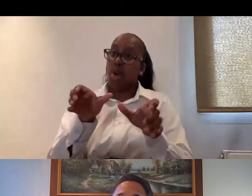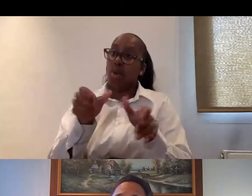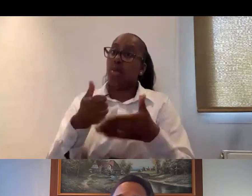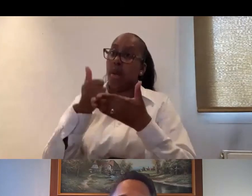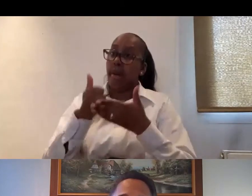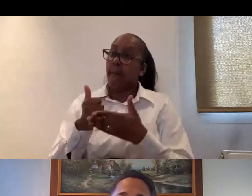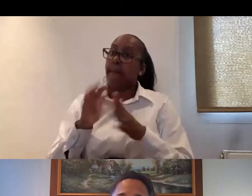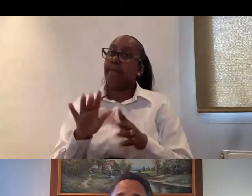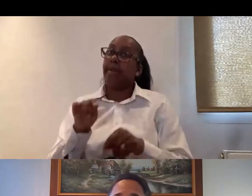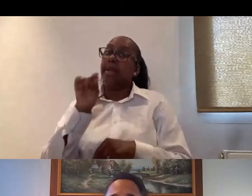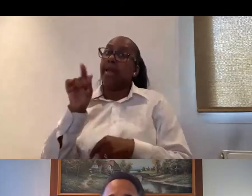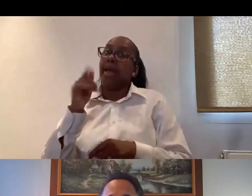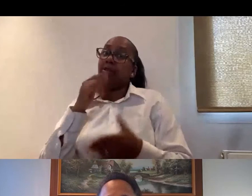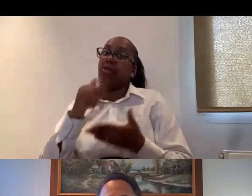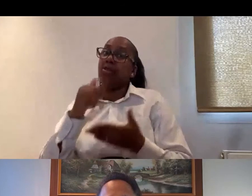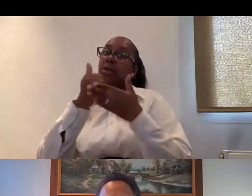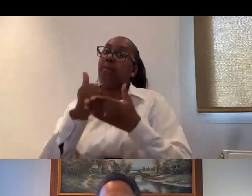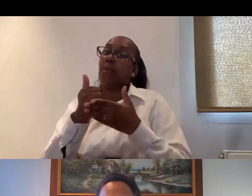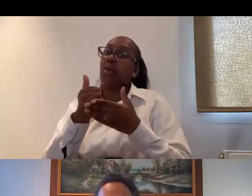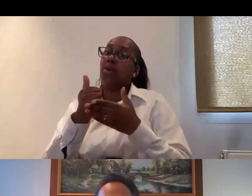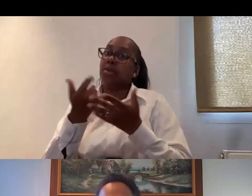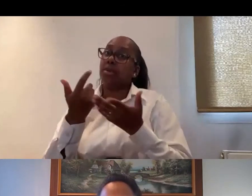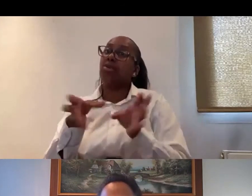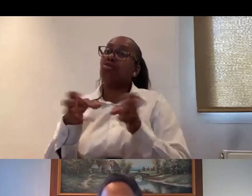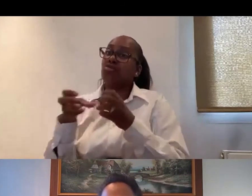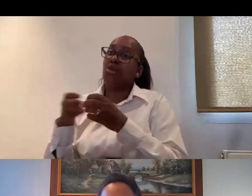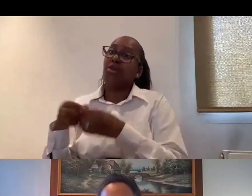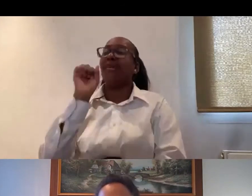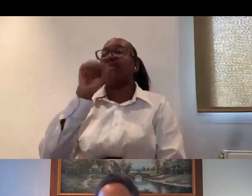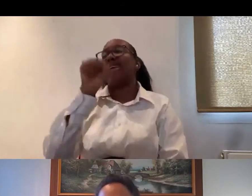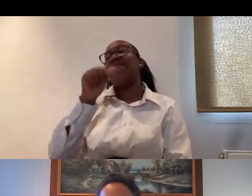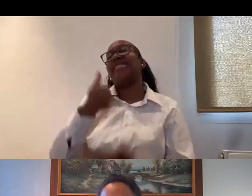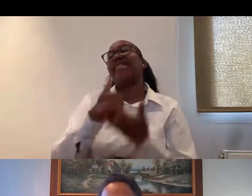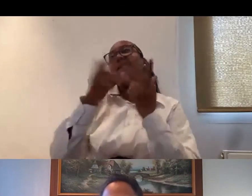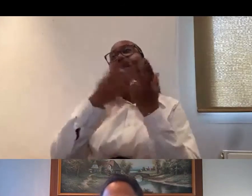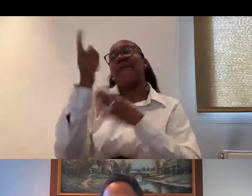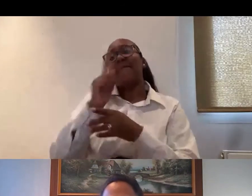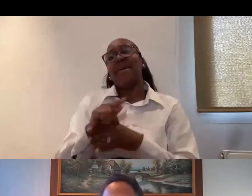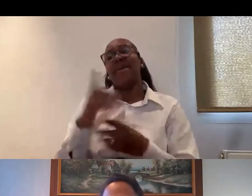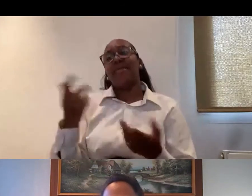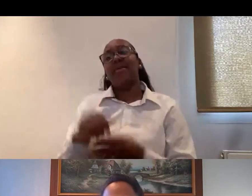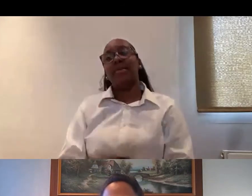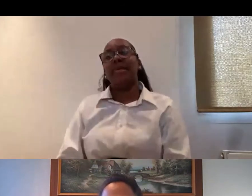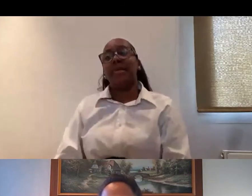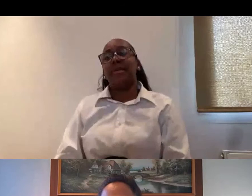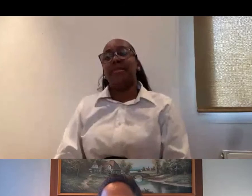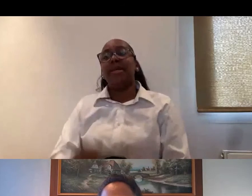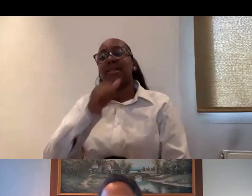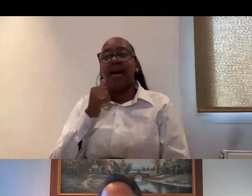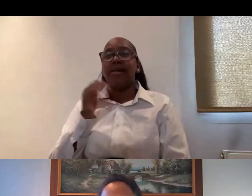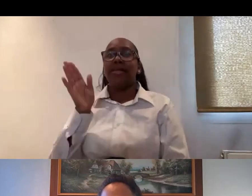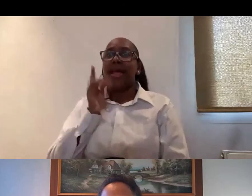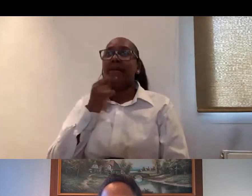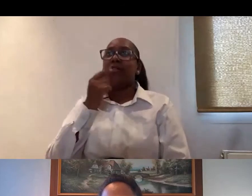yeah. And you're part of a lovely support network as well, aren't you? Yeah, I am. Yeah, they've been great. It's nice to hear that you're not the only